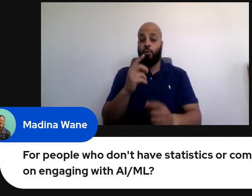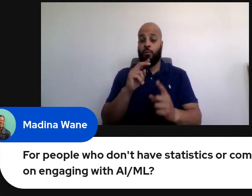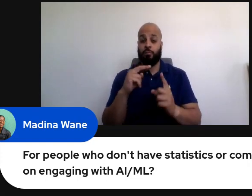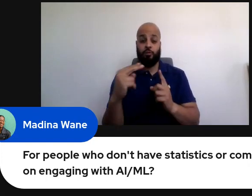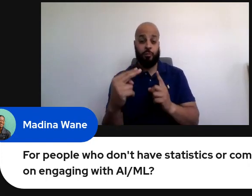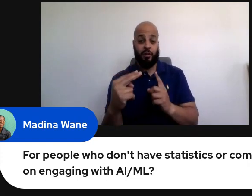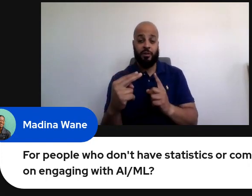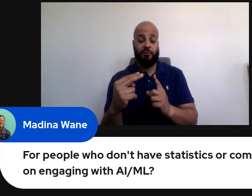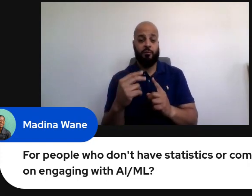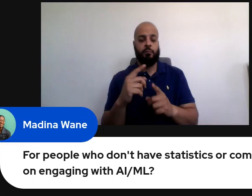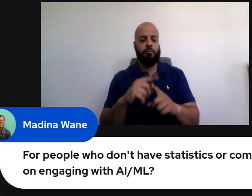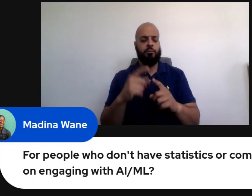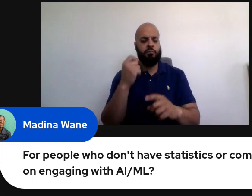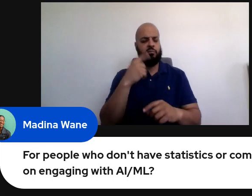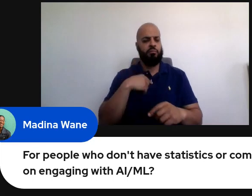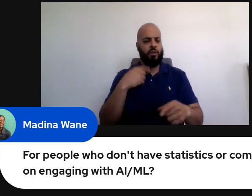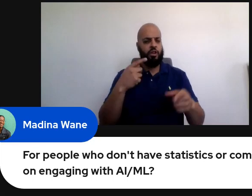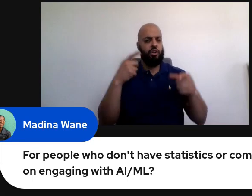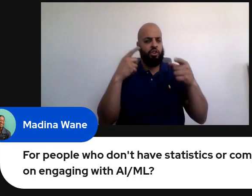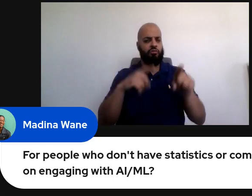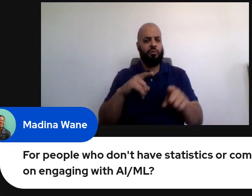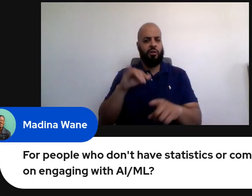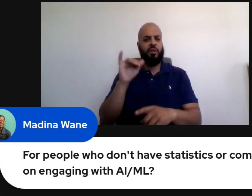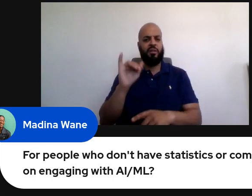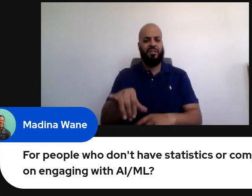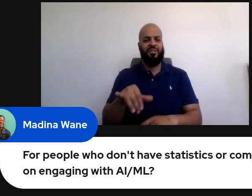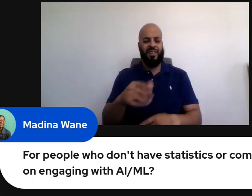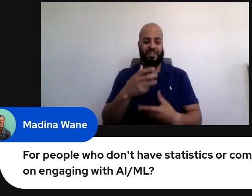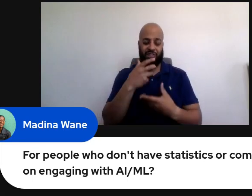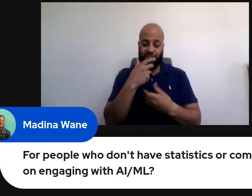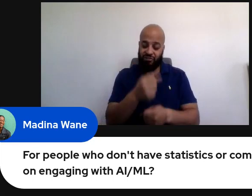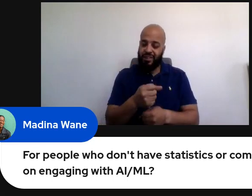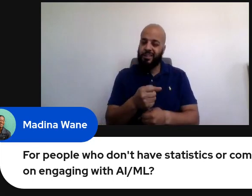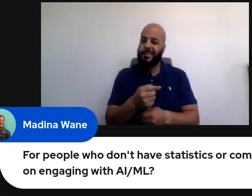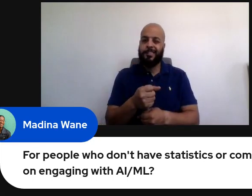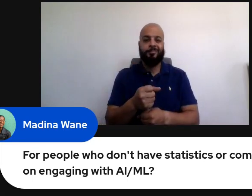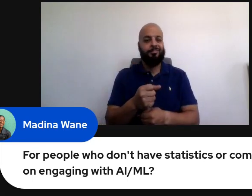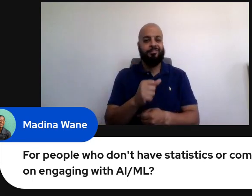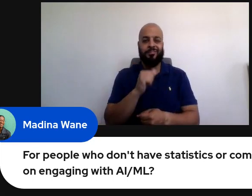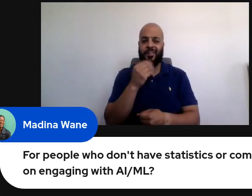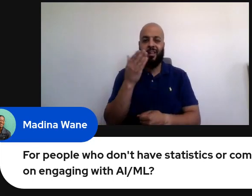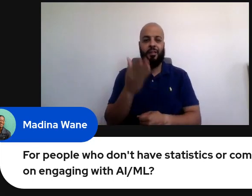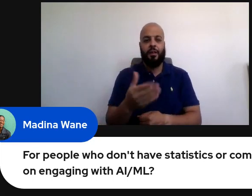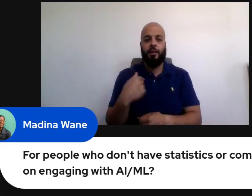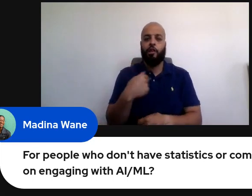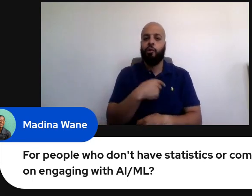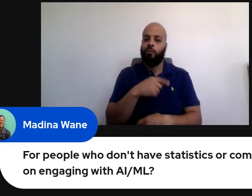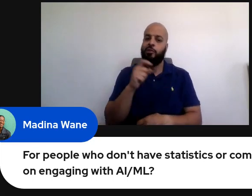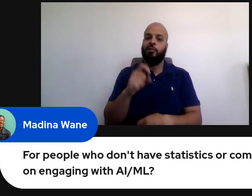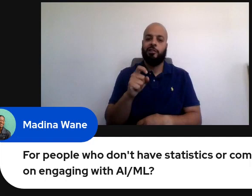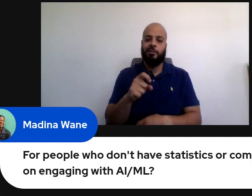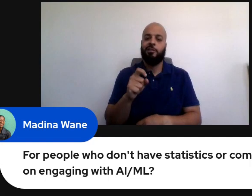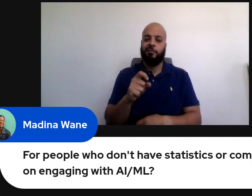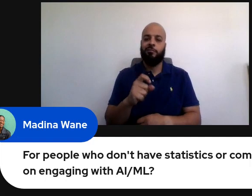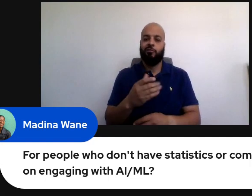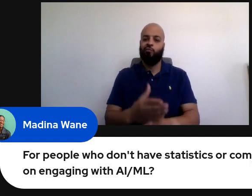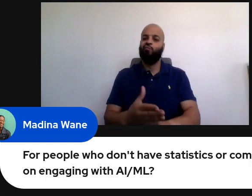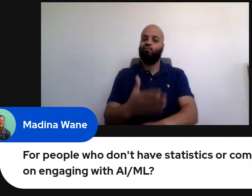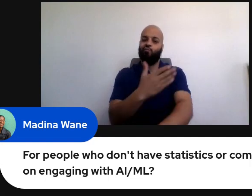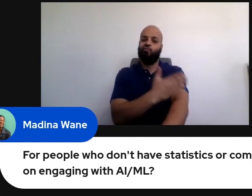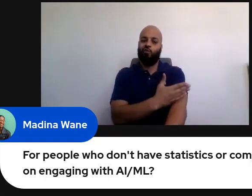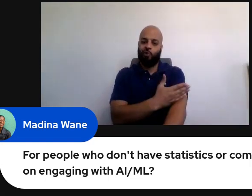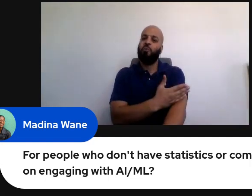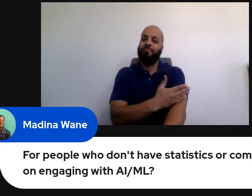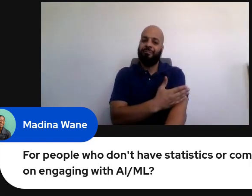agree that that there is this trust that, and yeah, we have to look not just at how we can intervene,